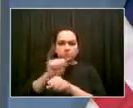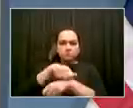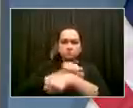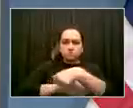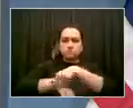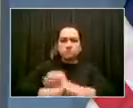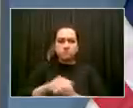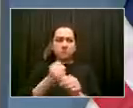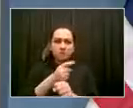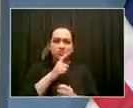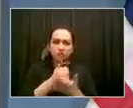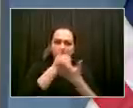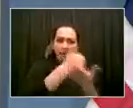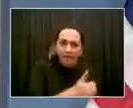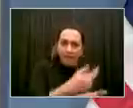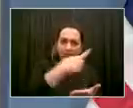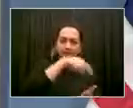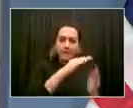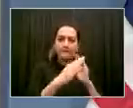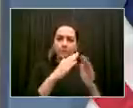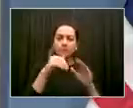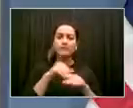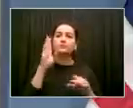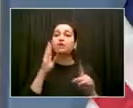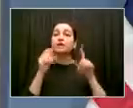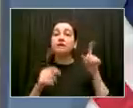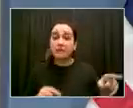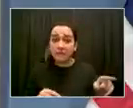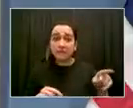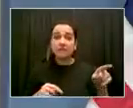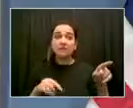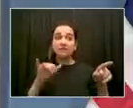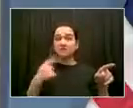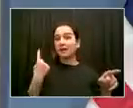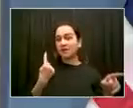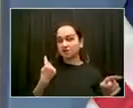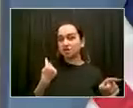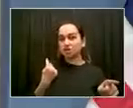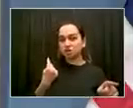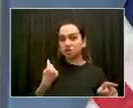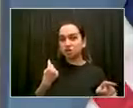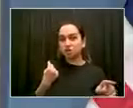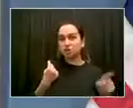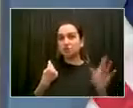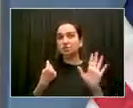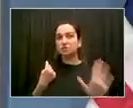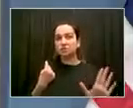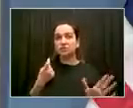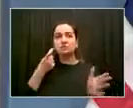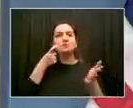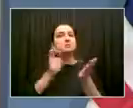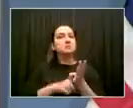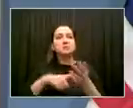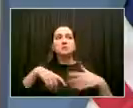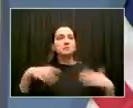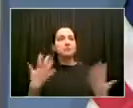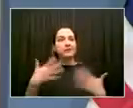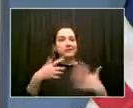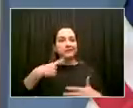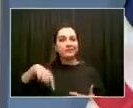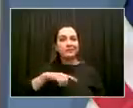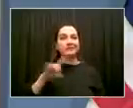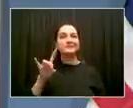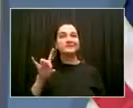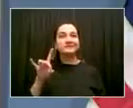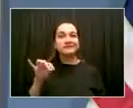us. And we had a pledge at the time to install more cameras throughout New York City to help in that endeavor. I want to thank the City